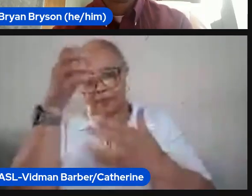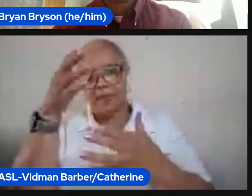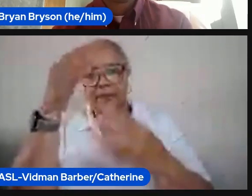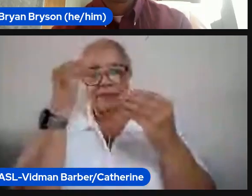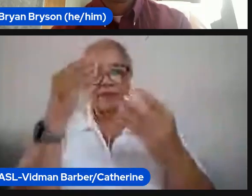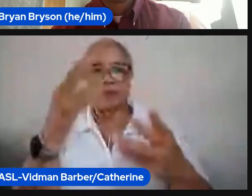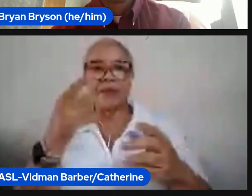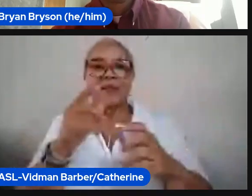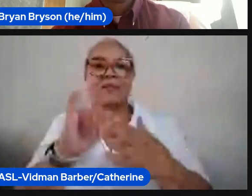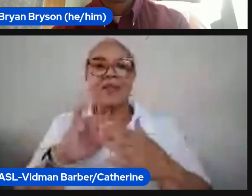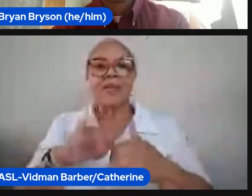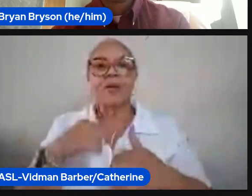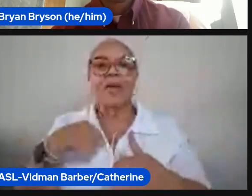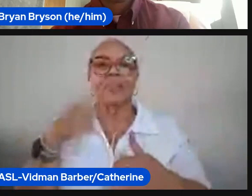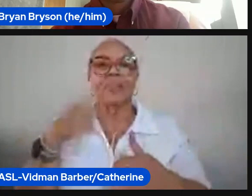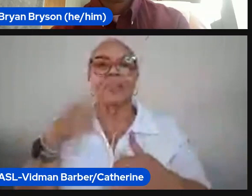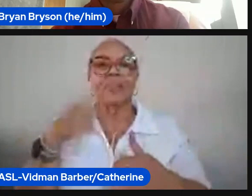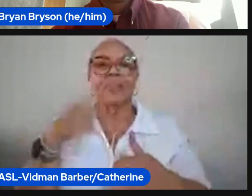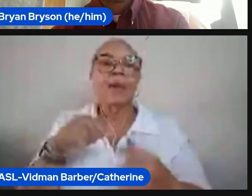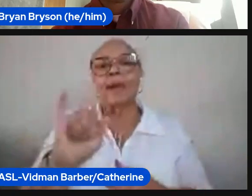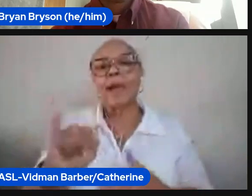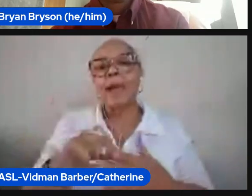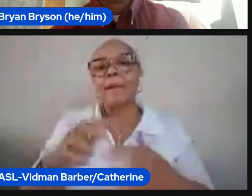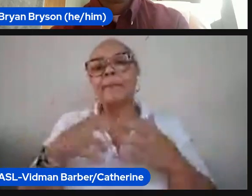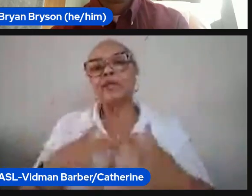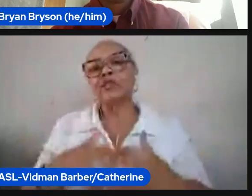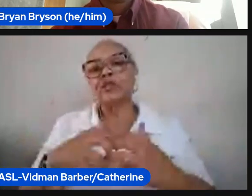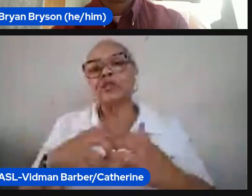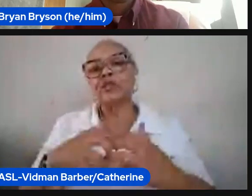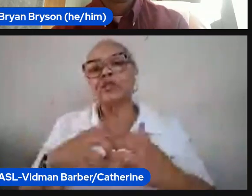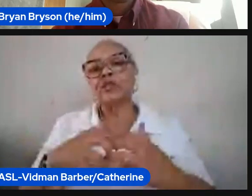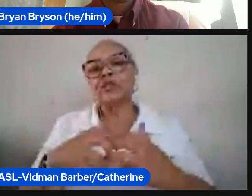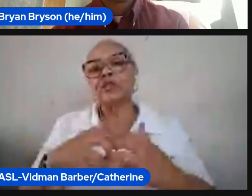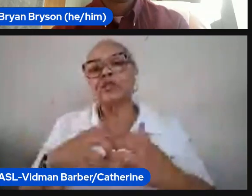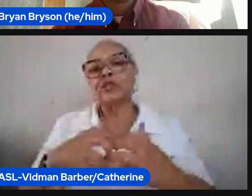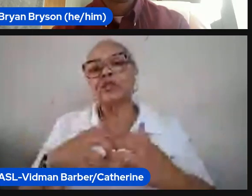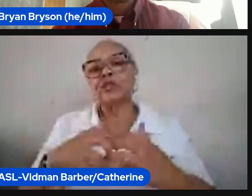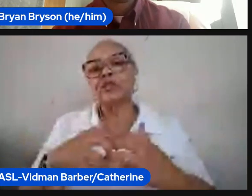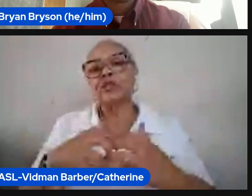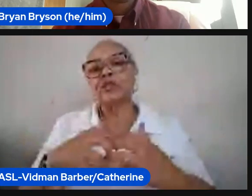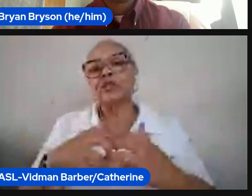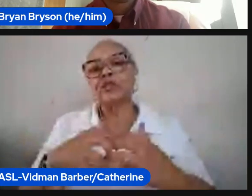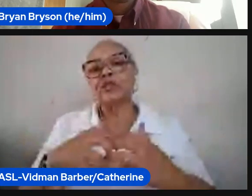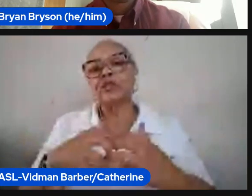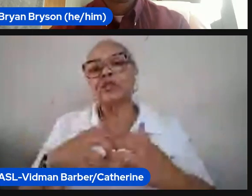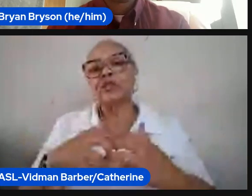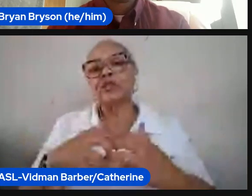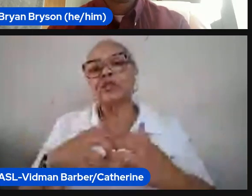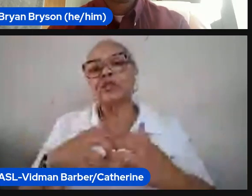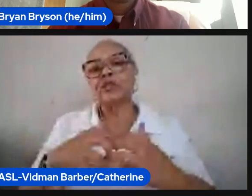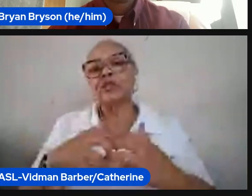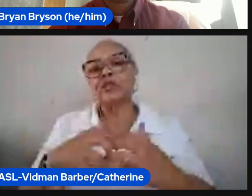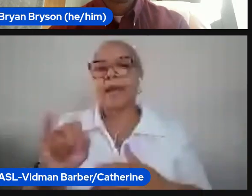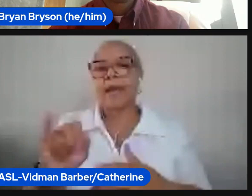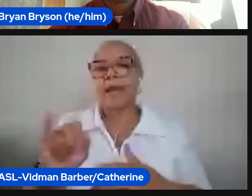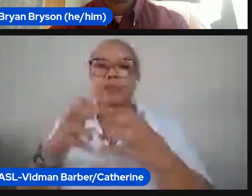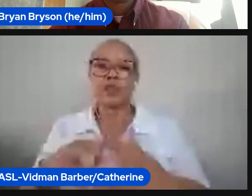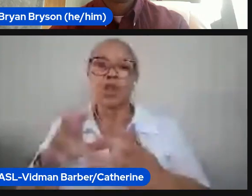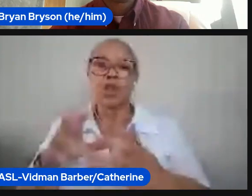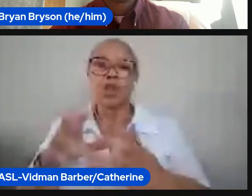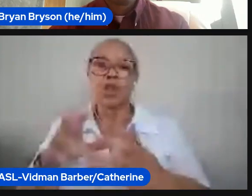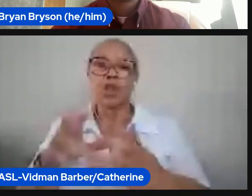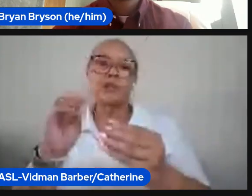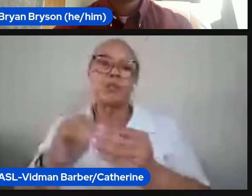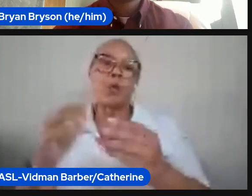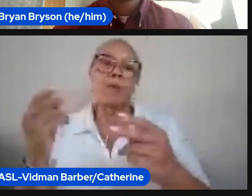of artificial intelligence. Machine learning is a subset of artificial intelligence, and machine learning is more of a